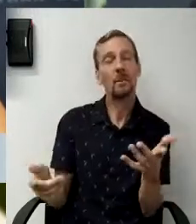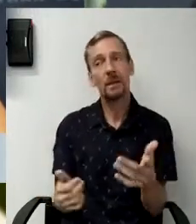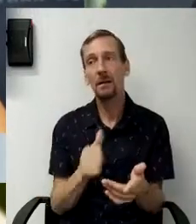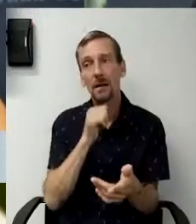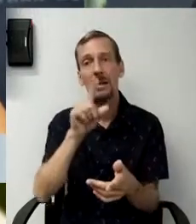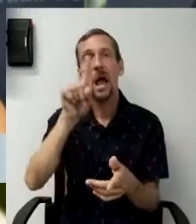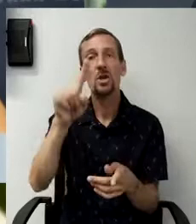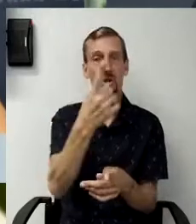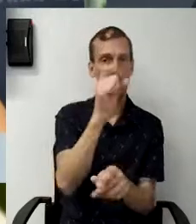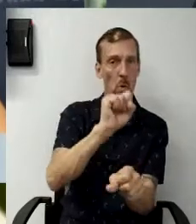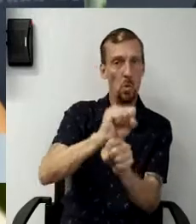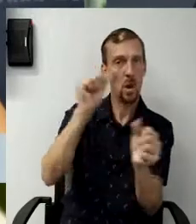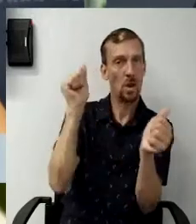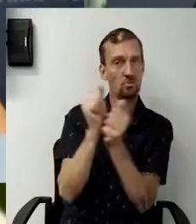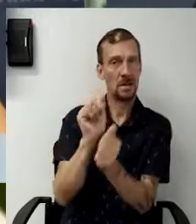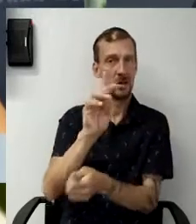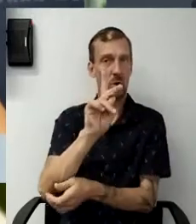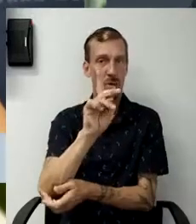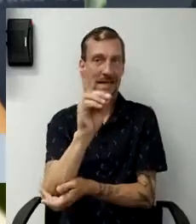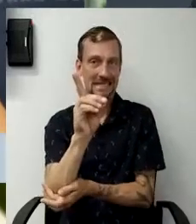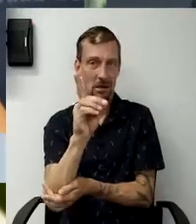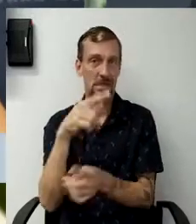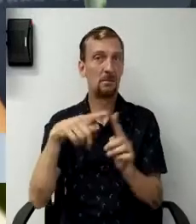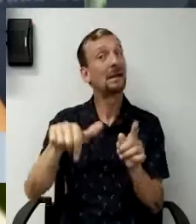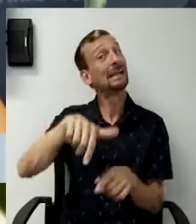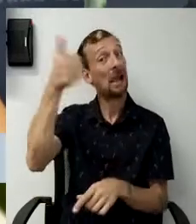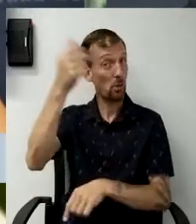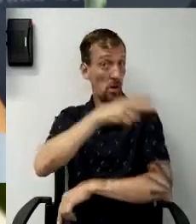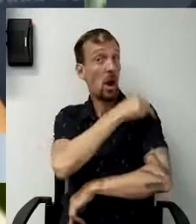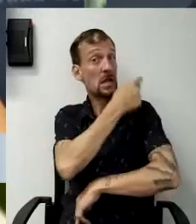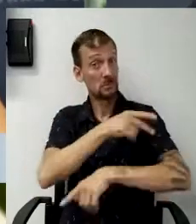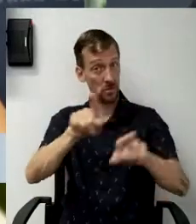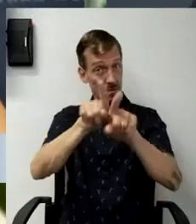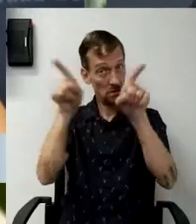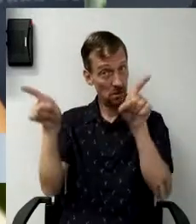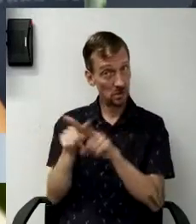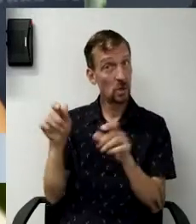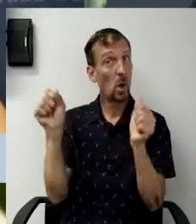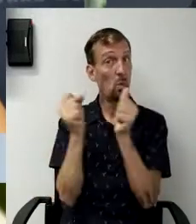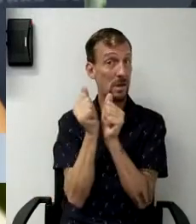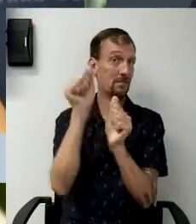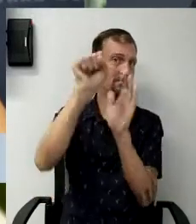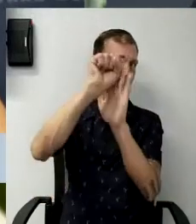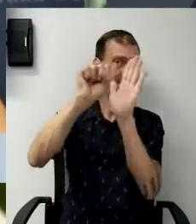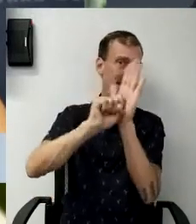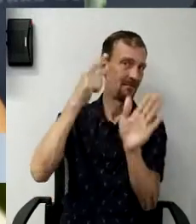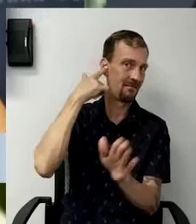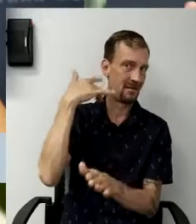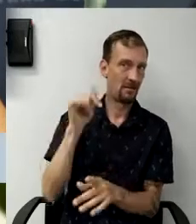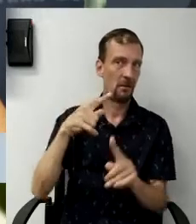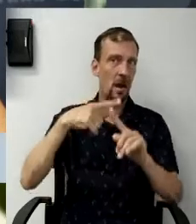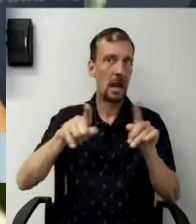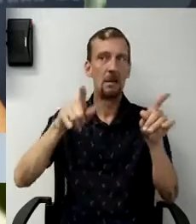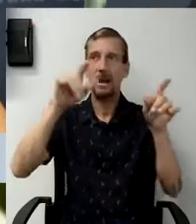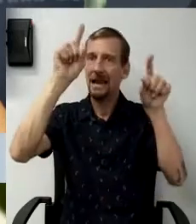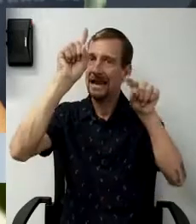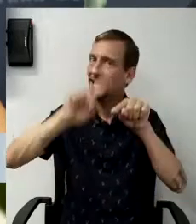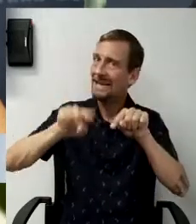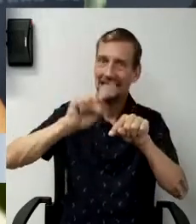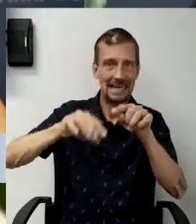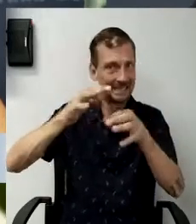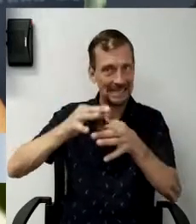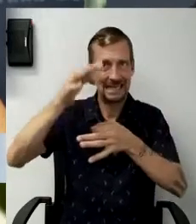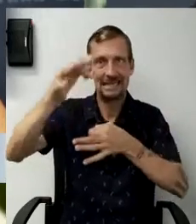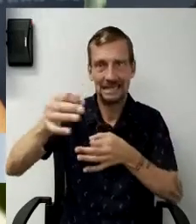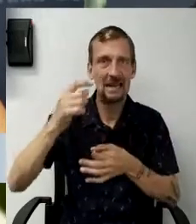just working with Quia Delta statewide. They're working with other hospitals, and they were only able to extend those tours of